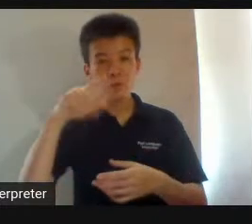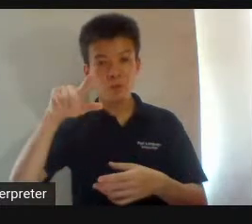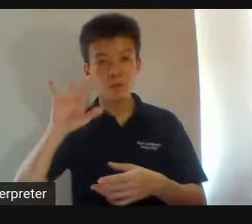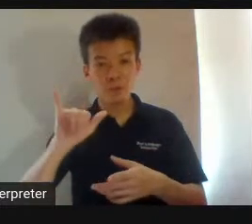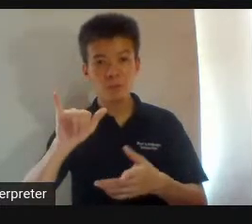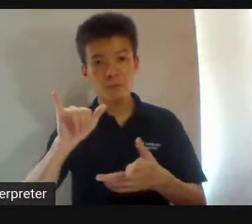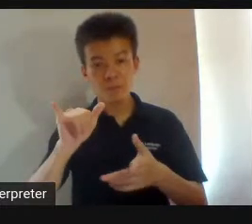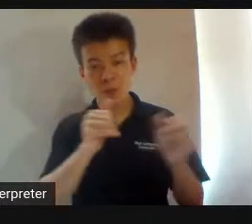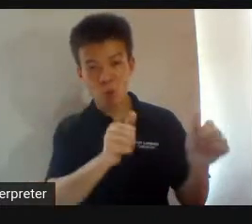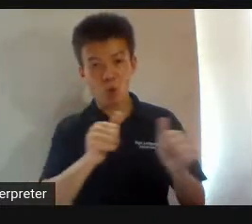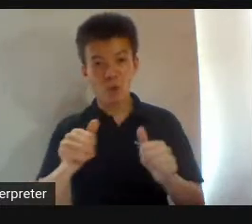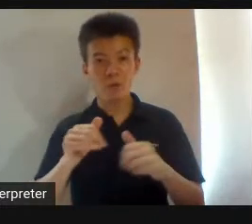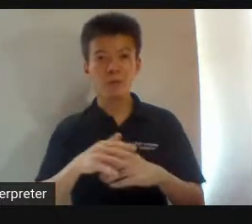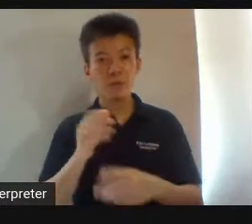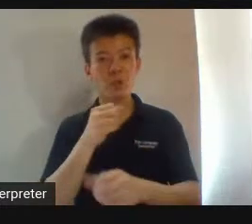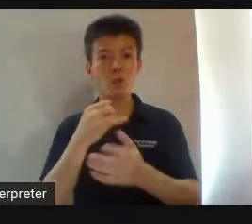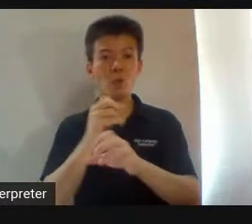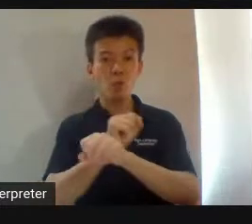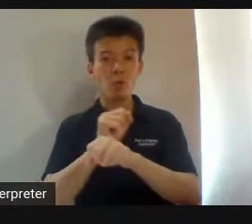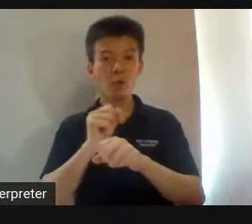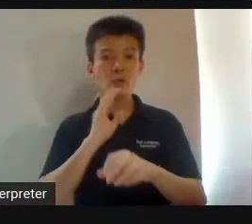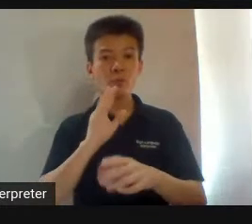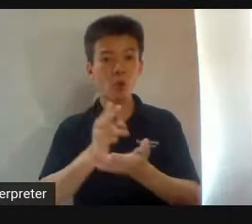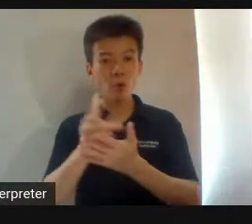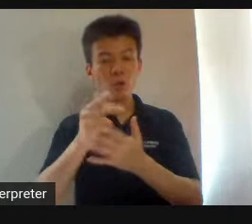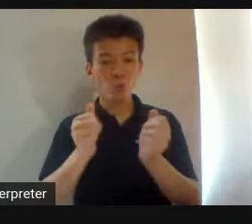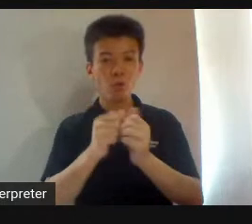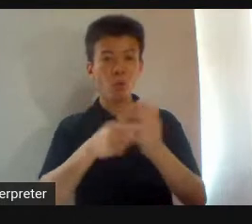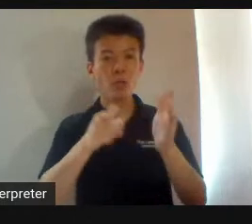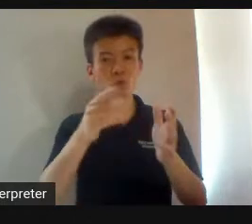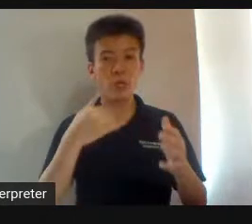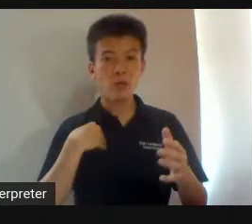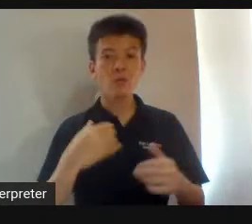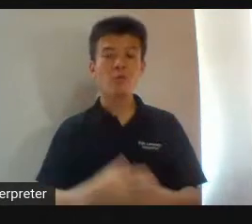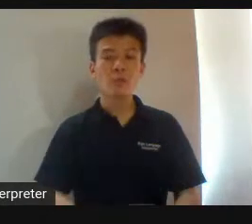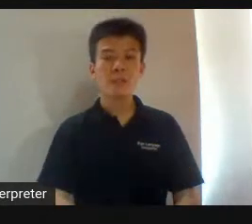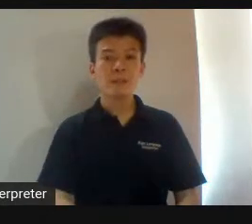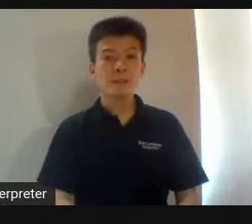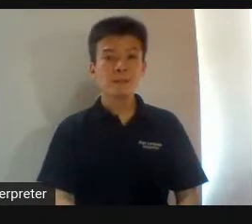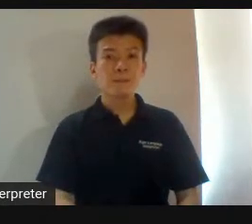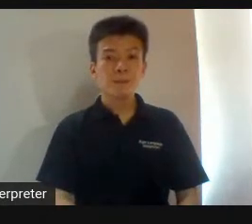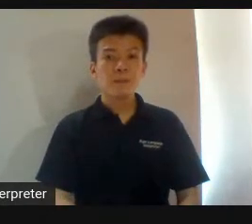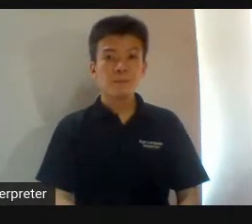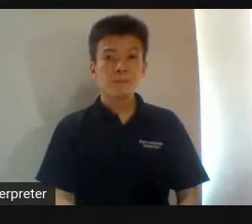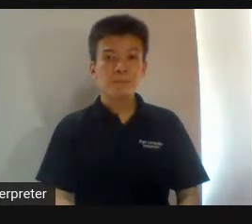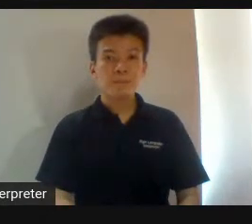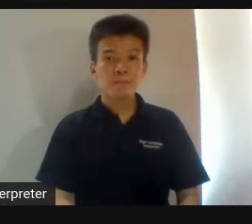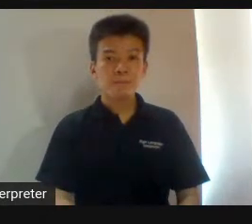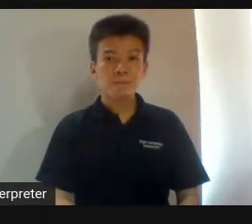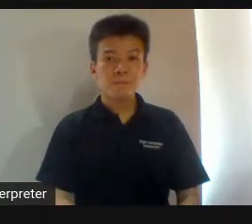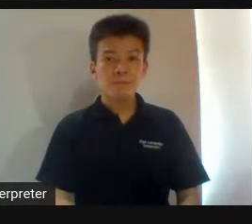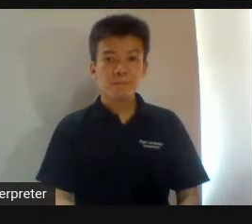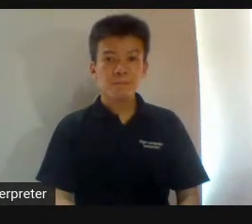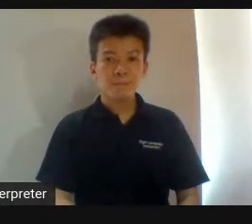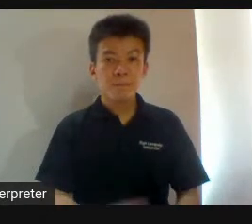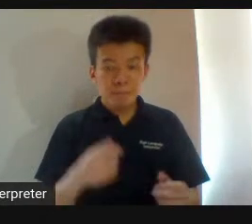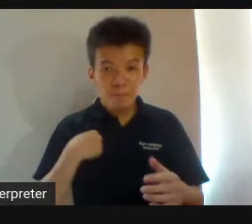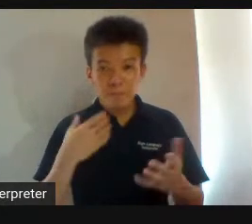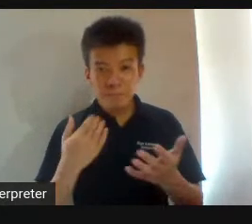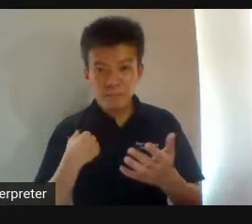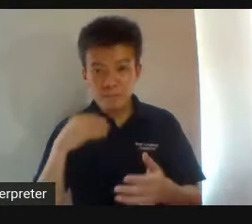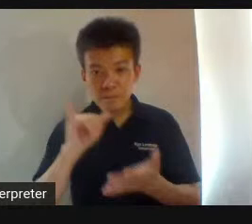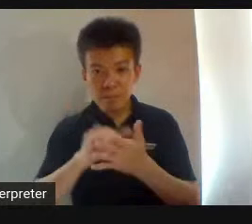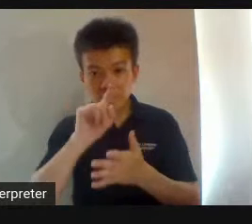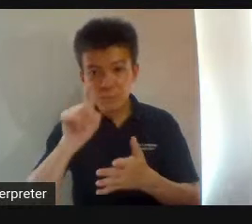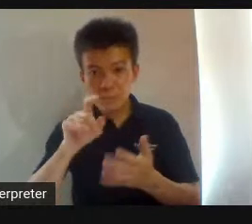accordingly. So it works to be honest with what you have. We've got a question which